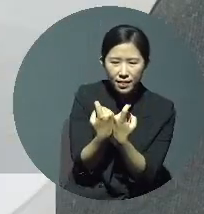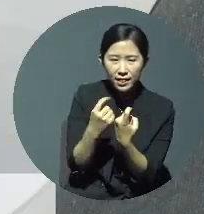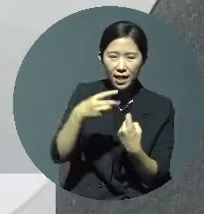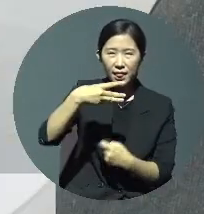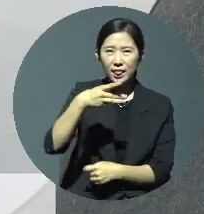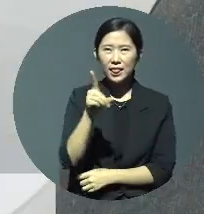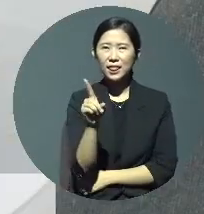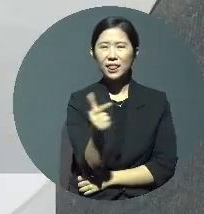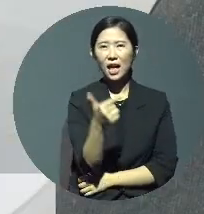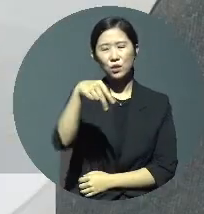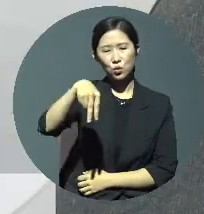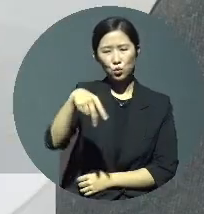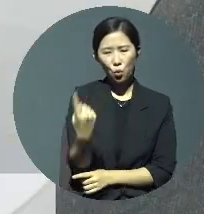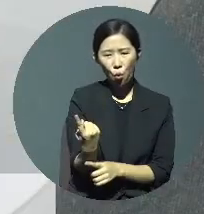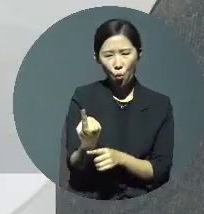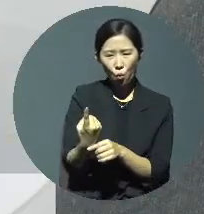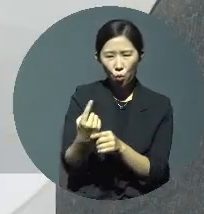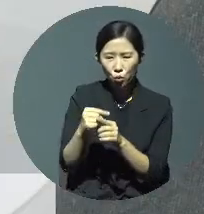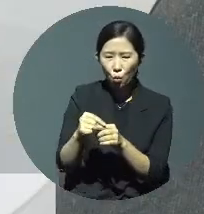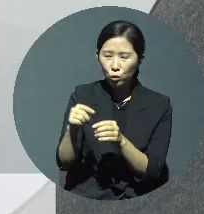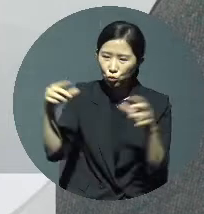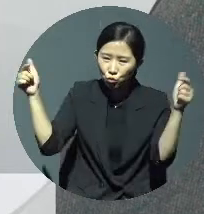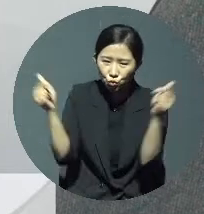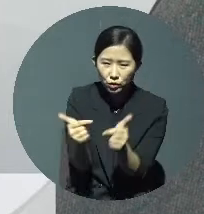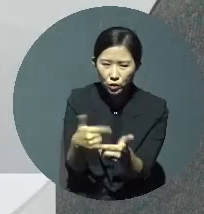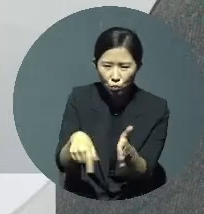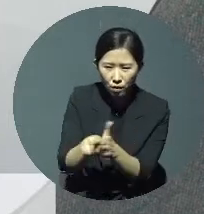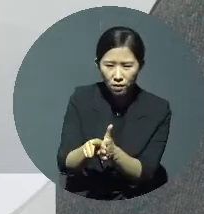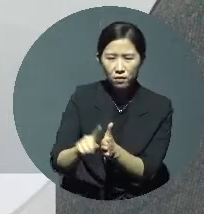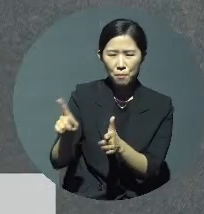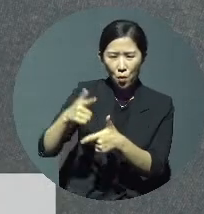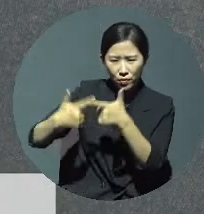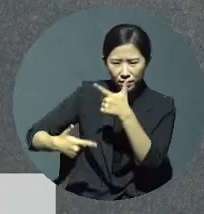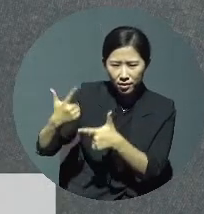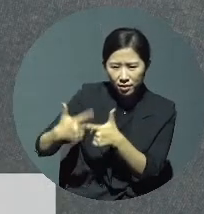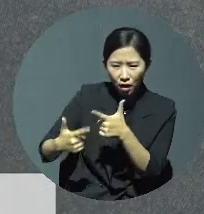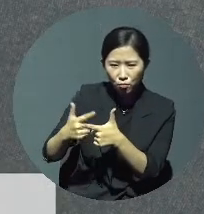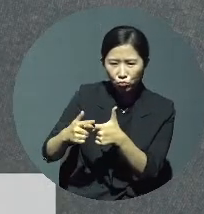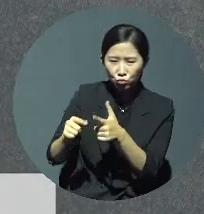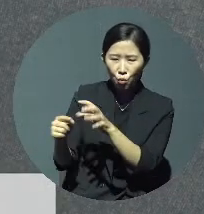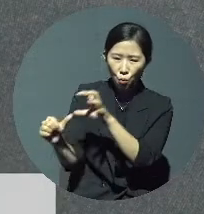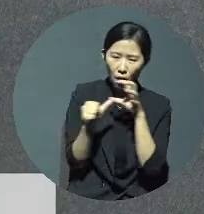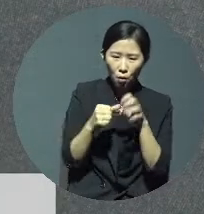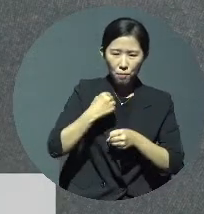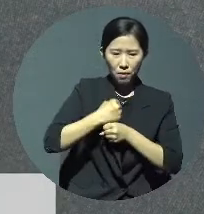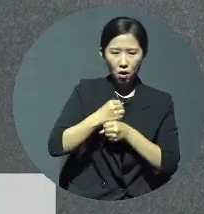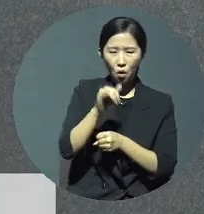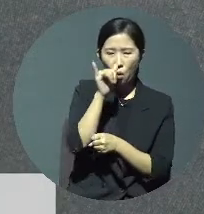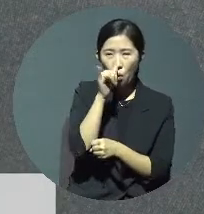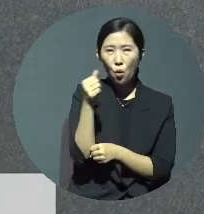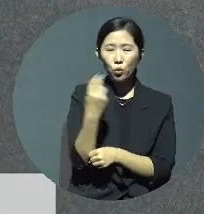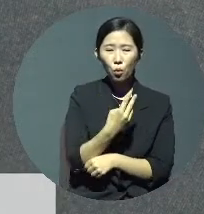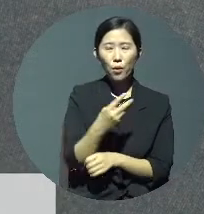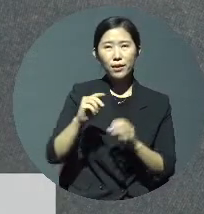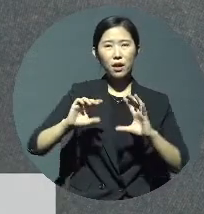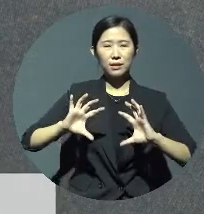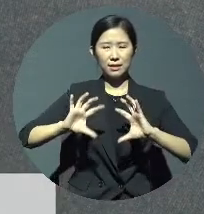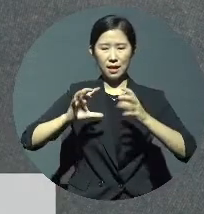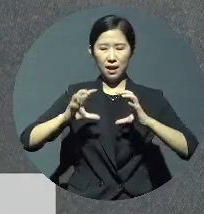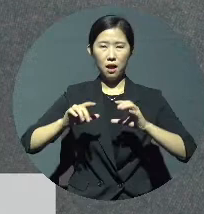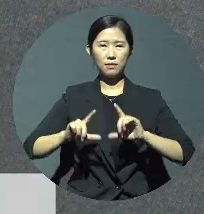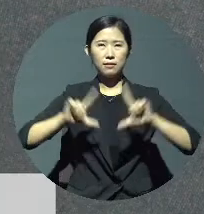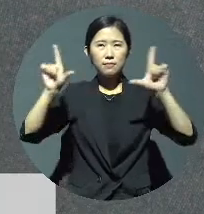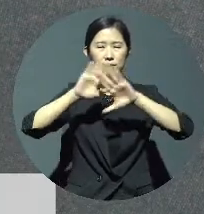ride sharing that the amount of carbon somebody uses to, let's say, catch a taxi or or you know, Uber or something like that. It's